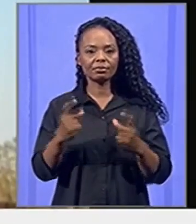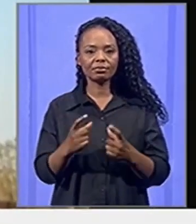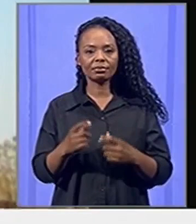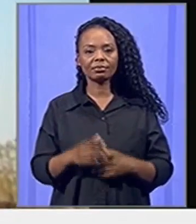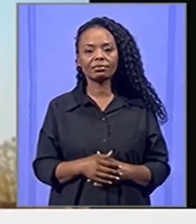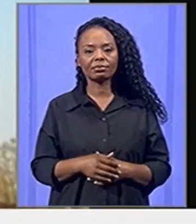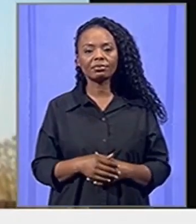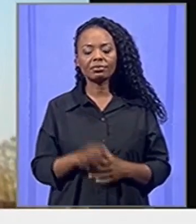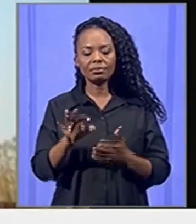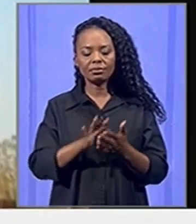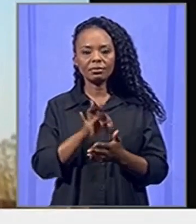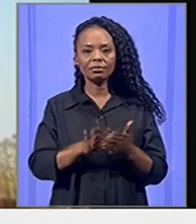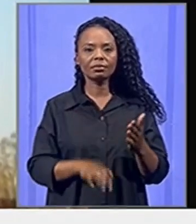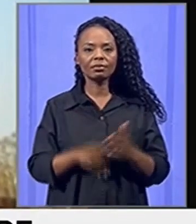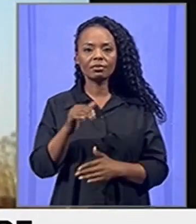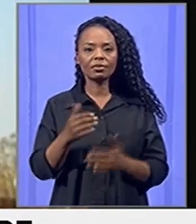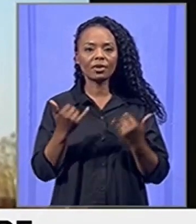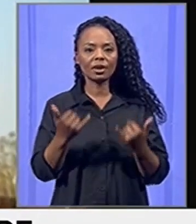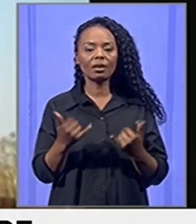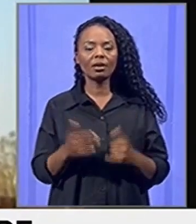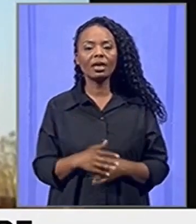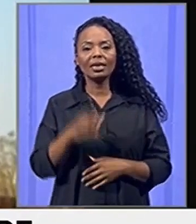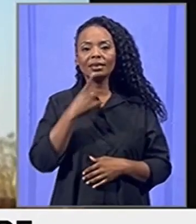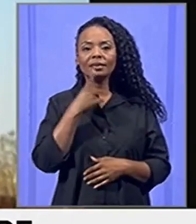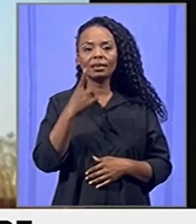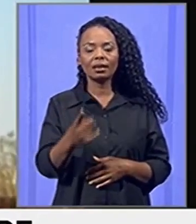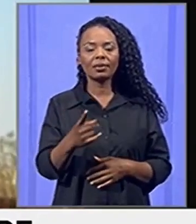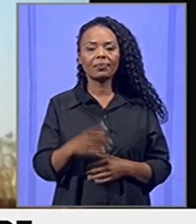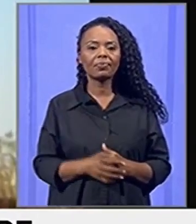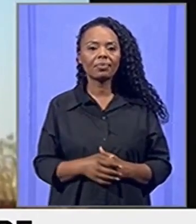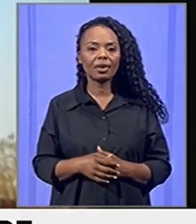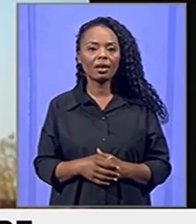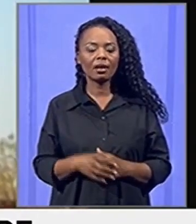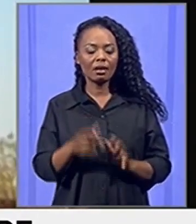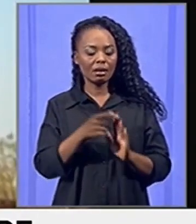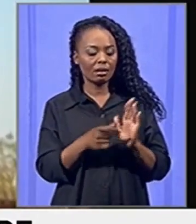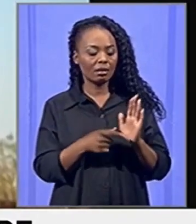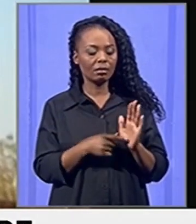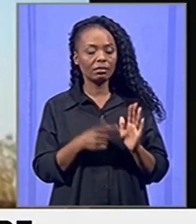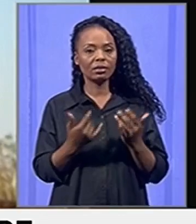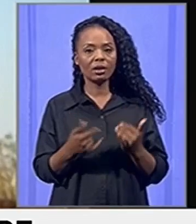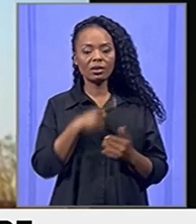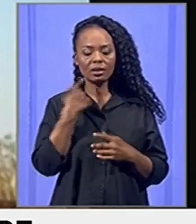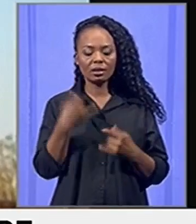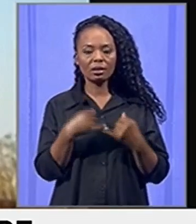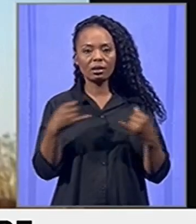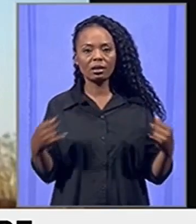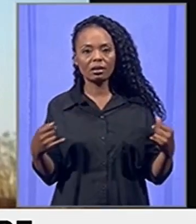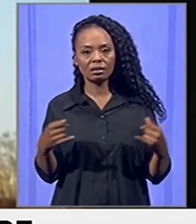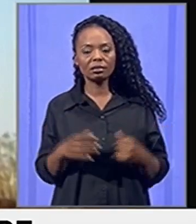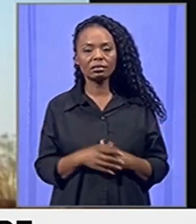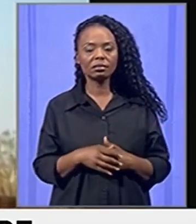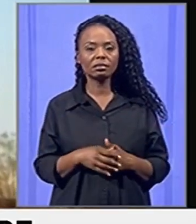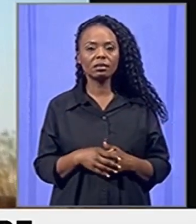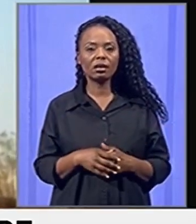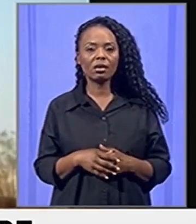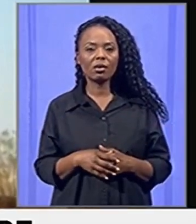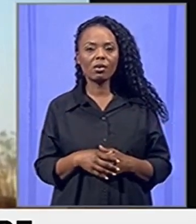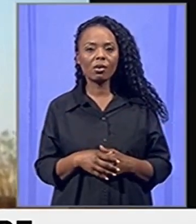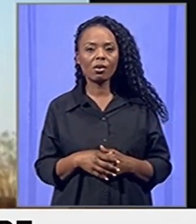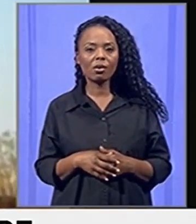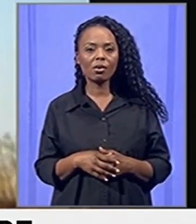where the Electoral Committee was saying that the deadline should be extended to 15 October. We had